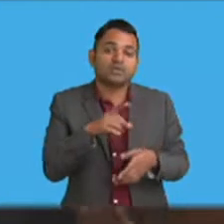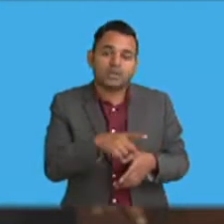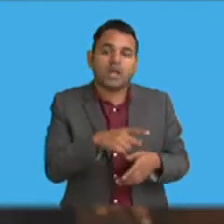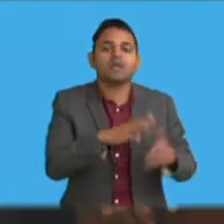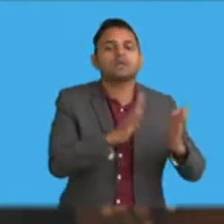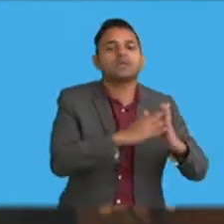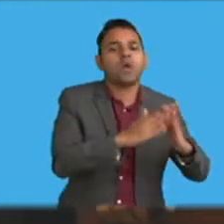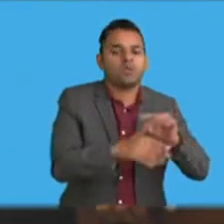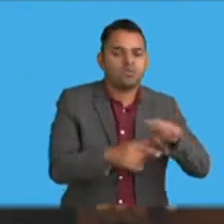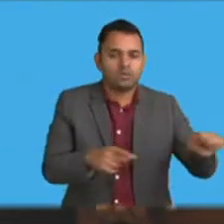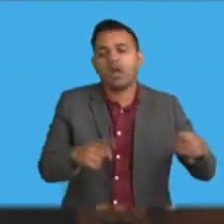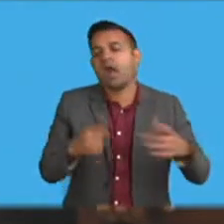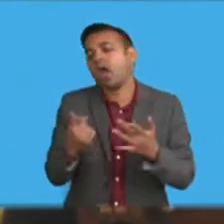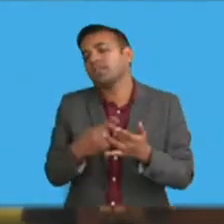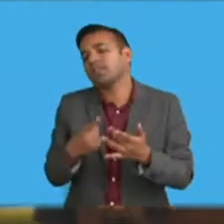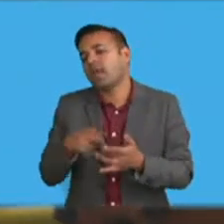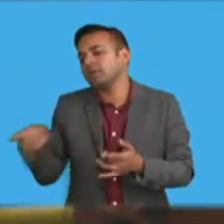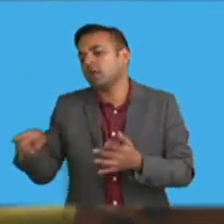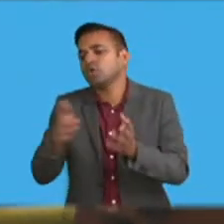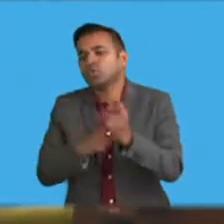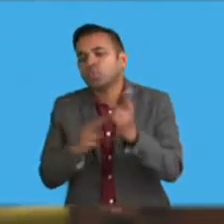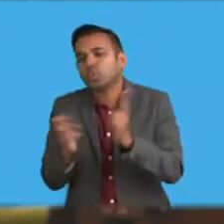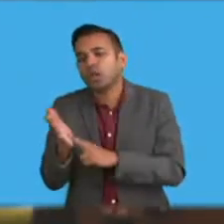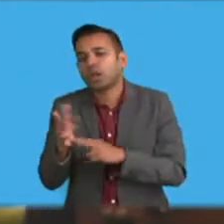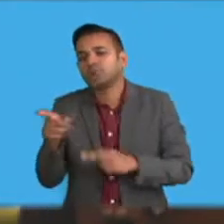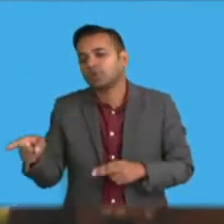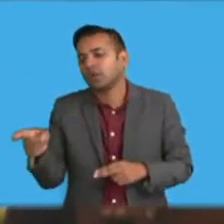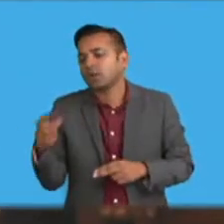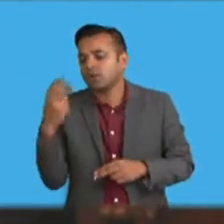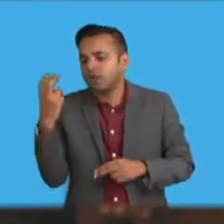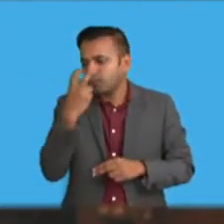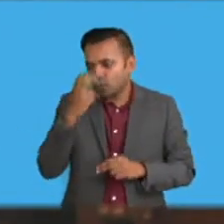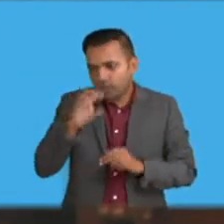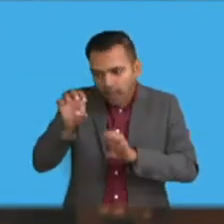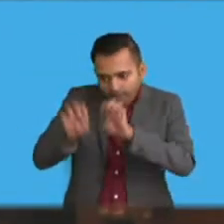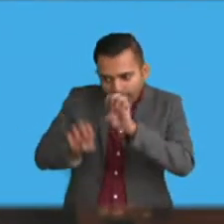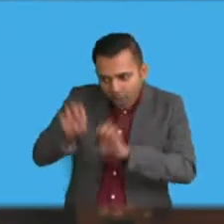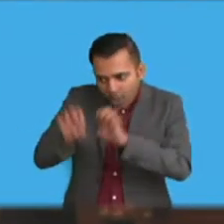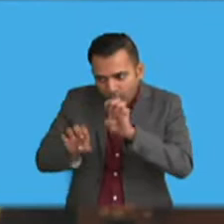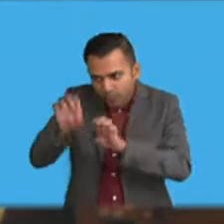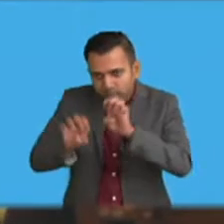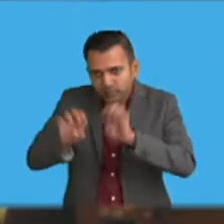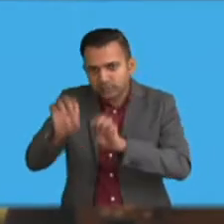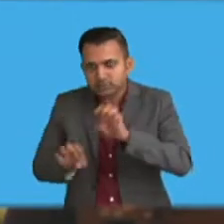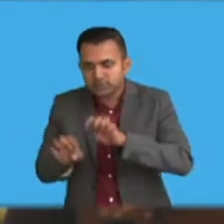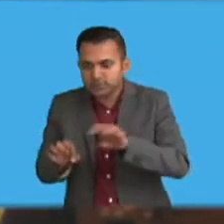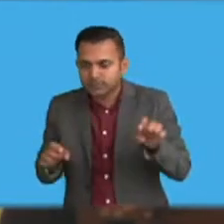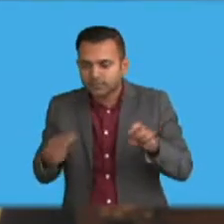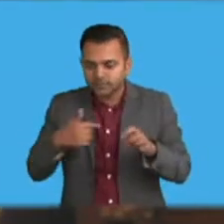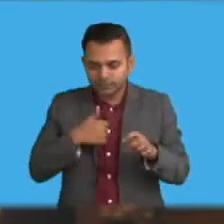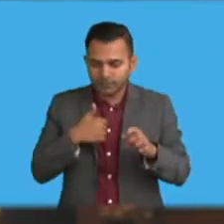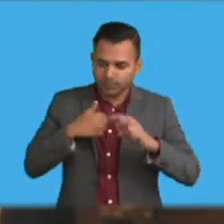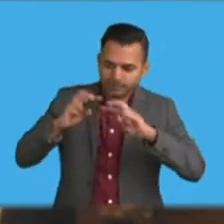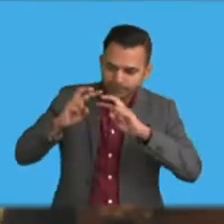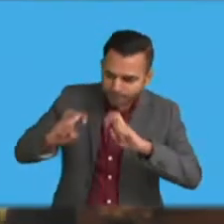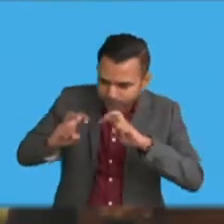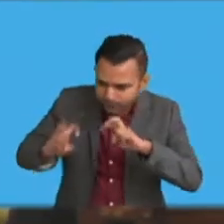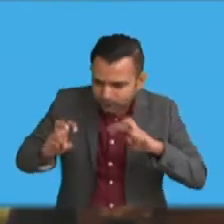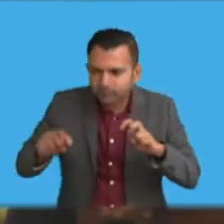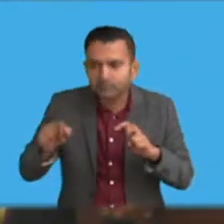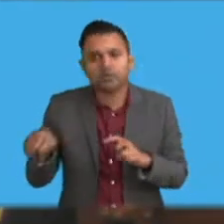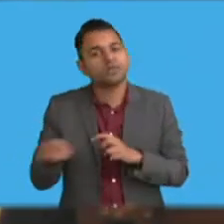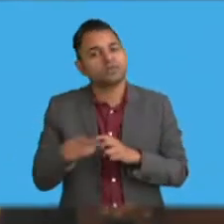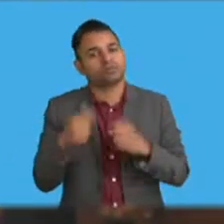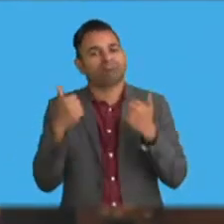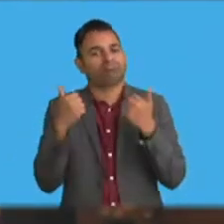Madam Speaker, the monitoring and evaluation exercise has provided positive results to date. And as I had